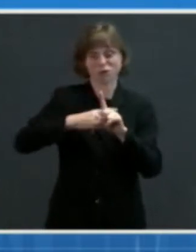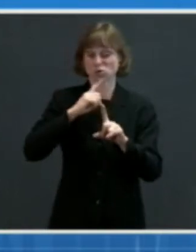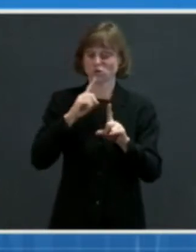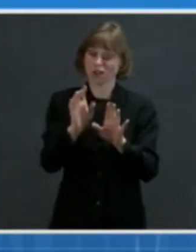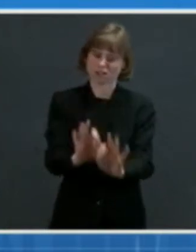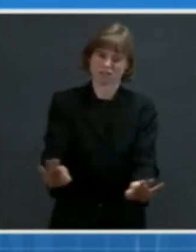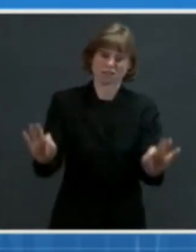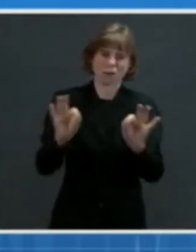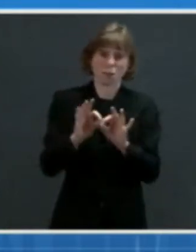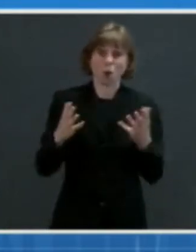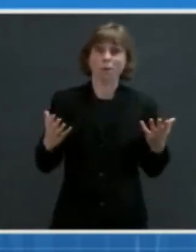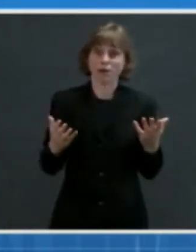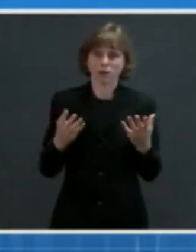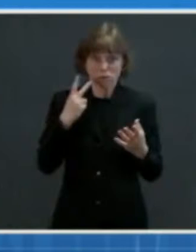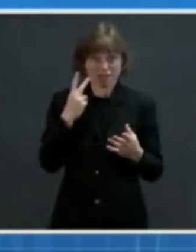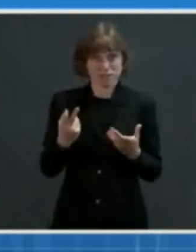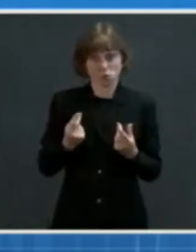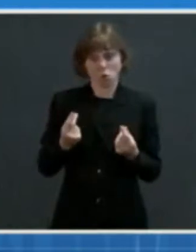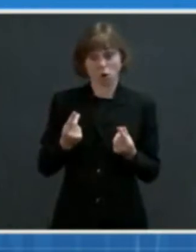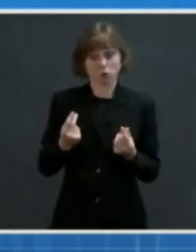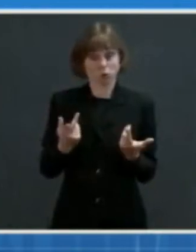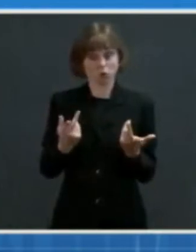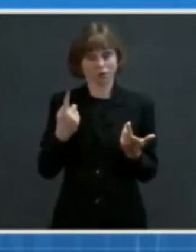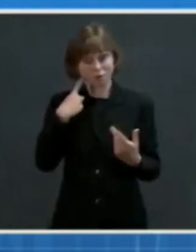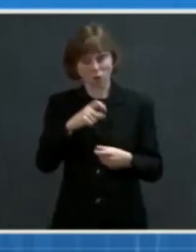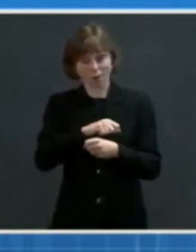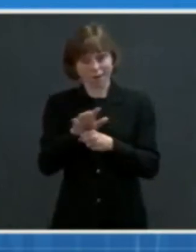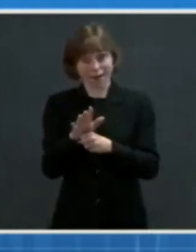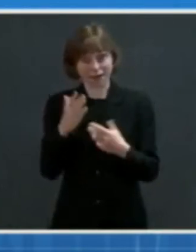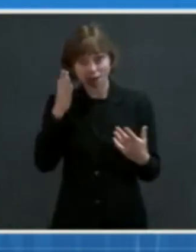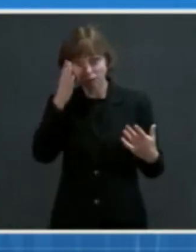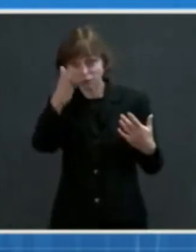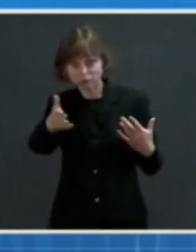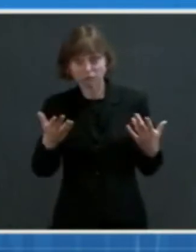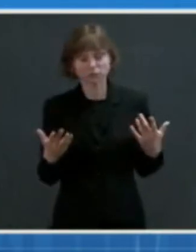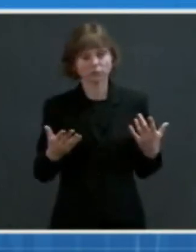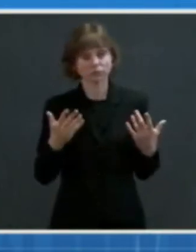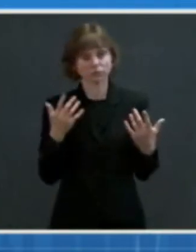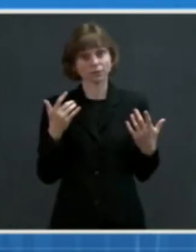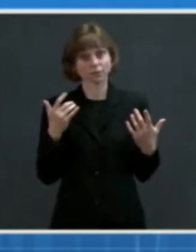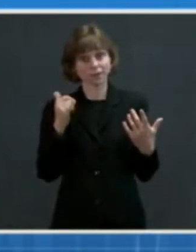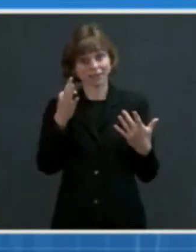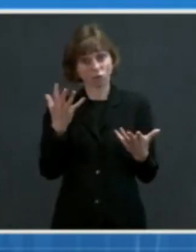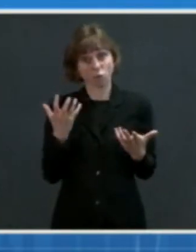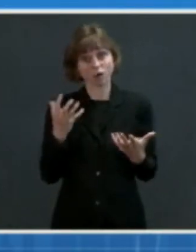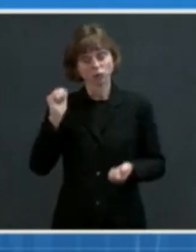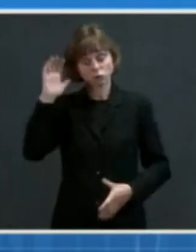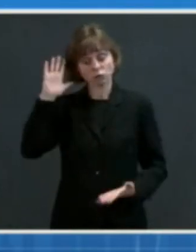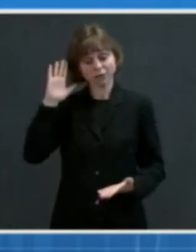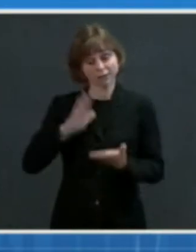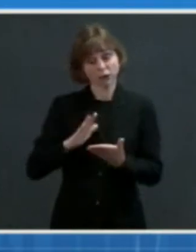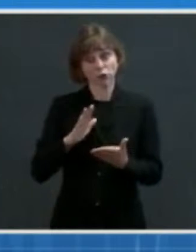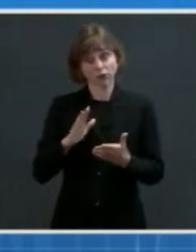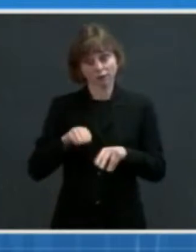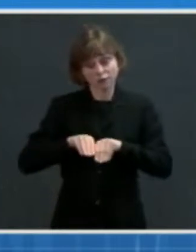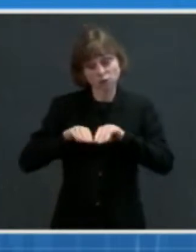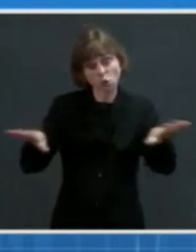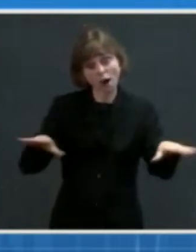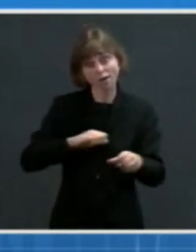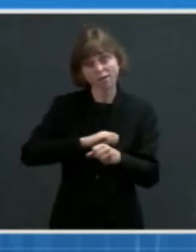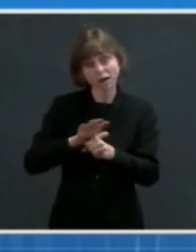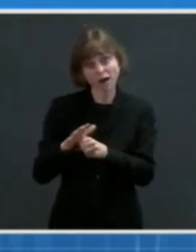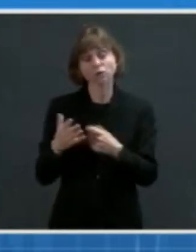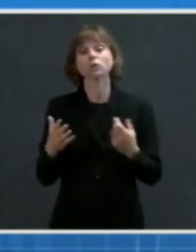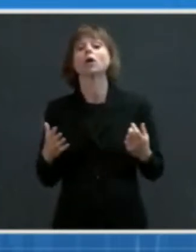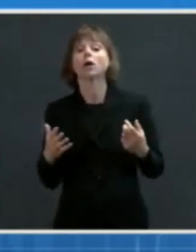this pandemic goes. As we scale up vaccination, we really do need to decrease the amount of virus that is circulating as we're